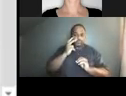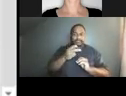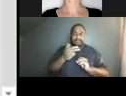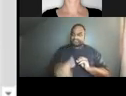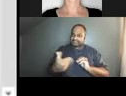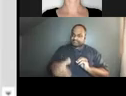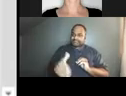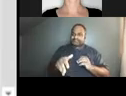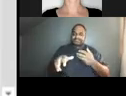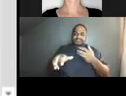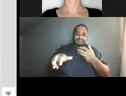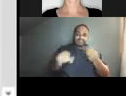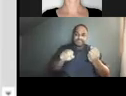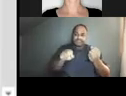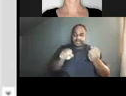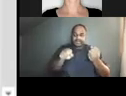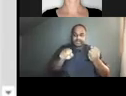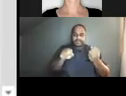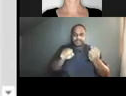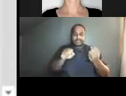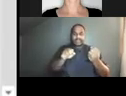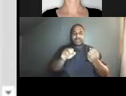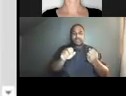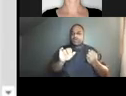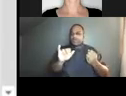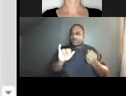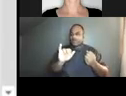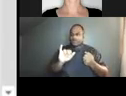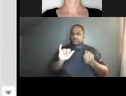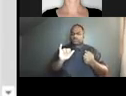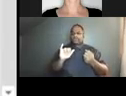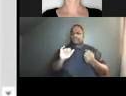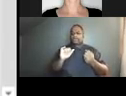and it is also very,